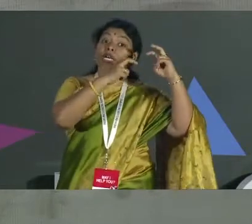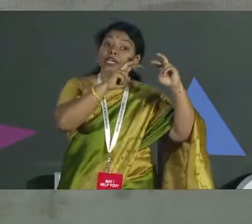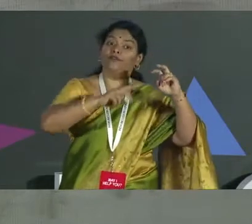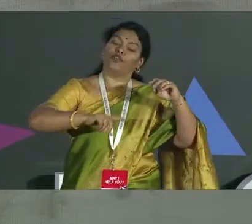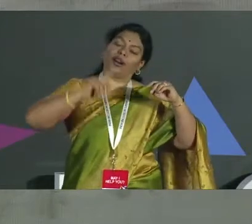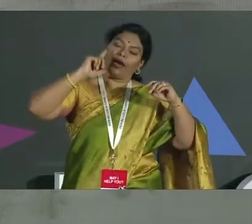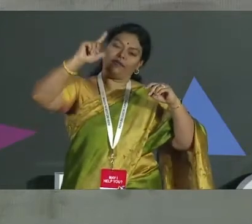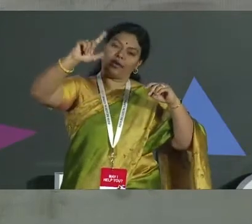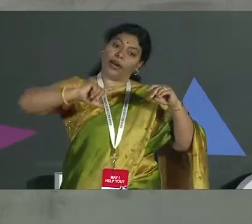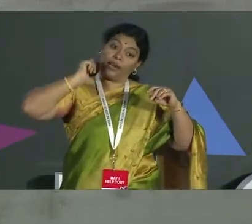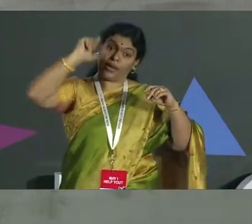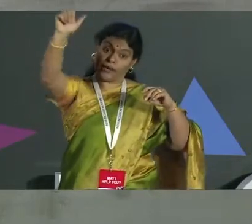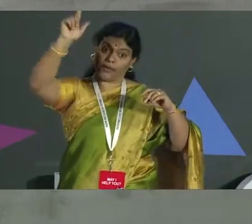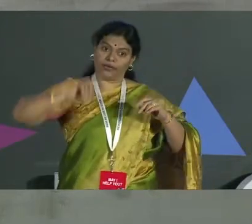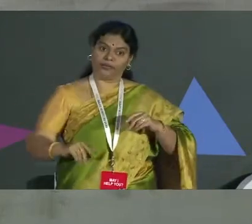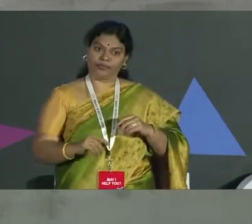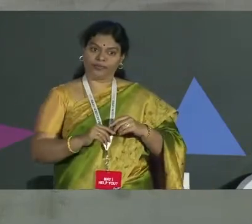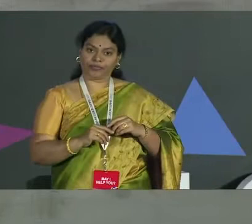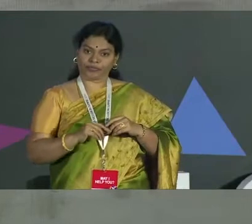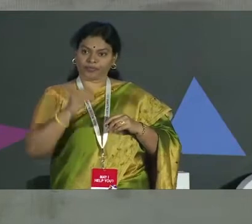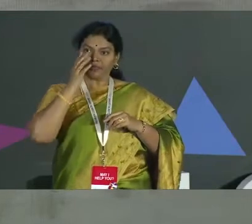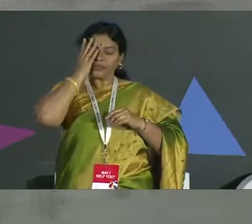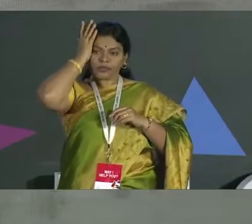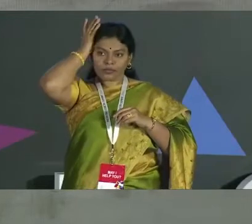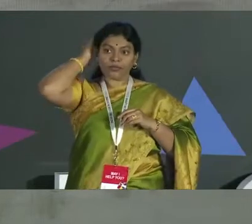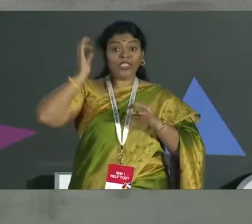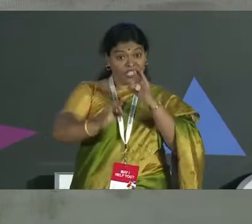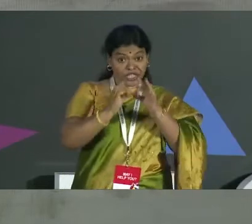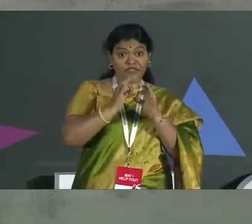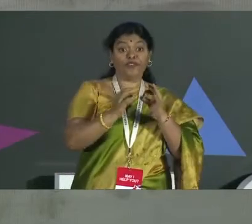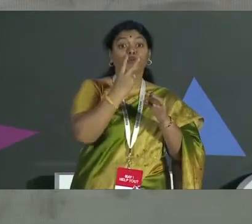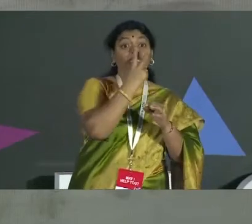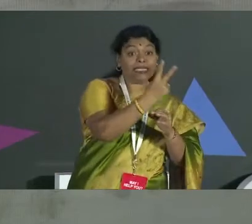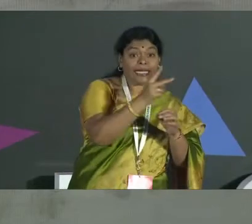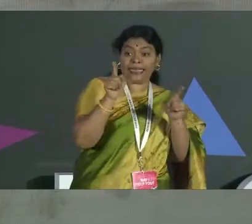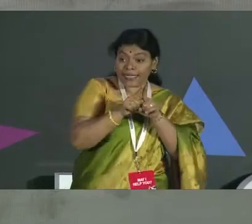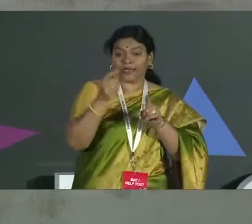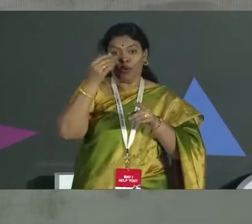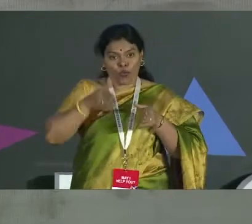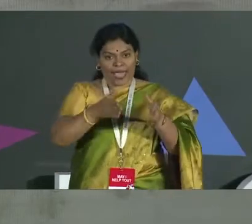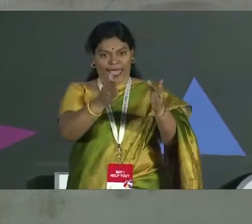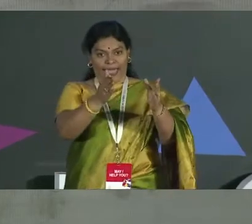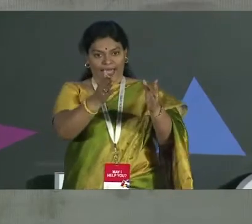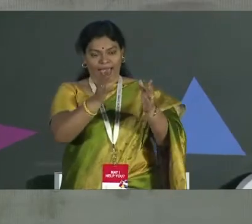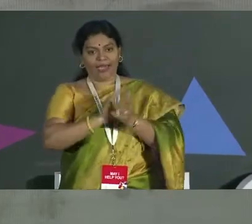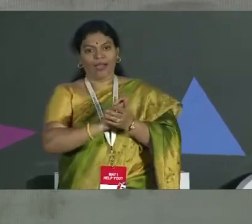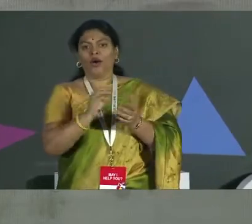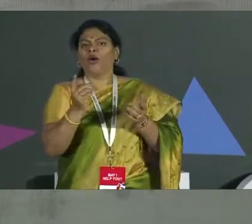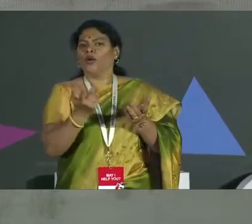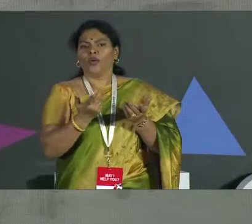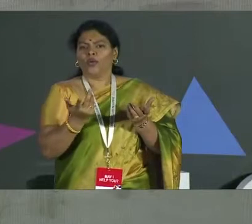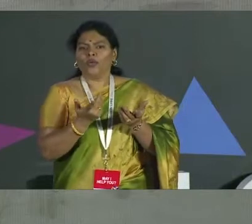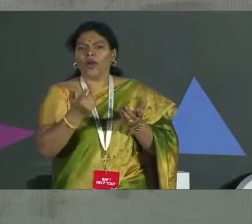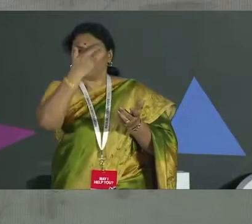it's a great, you know, circle. Yeah. If you approach it from this perspective, then what's there to be so afraid